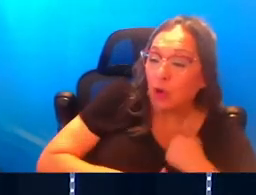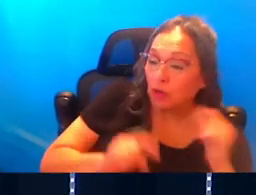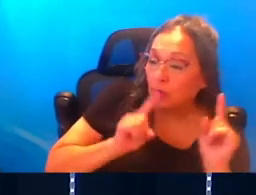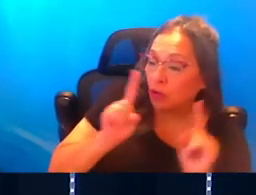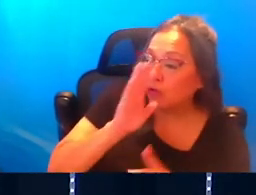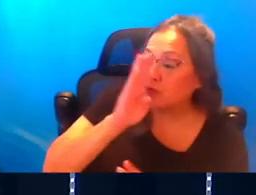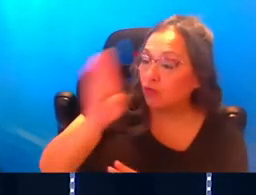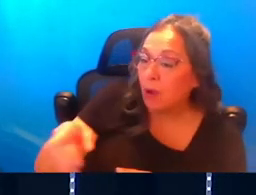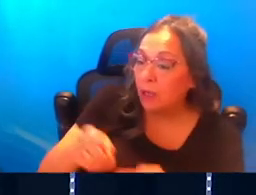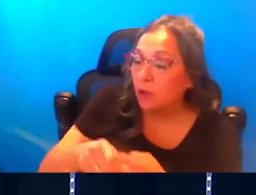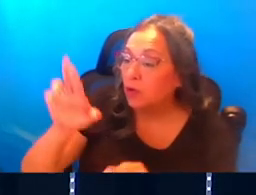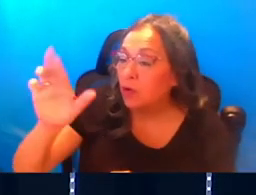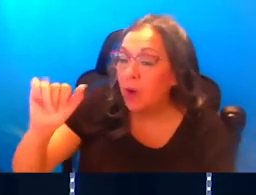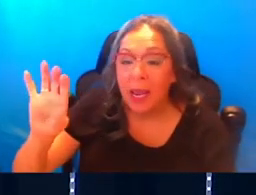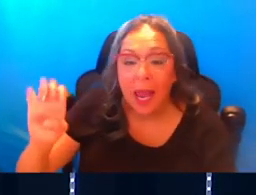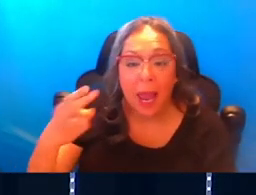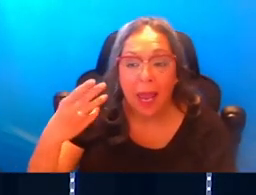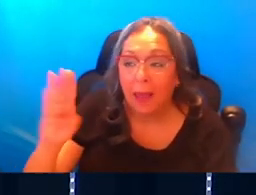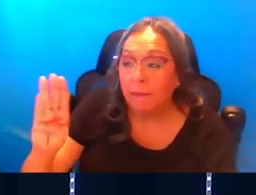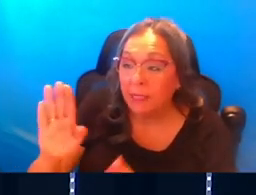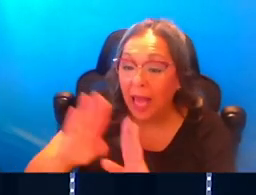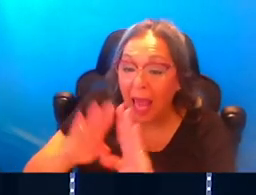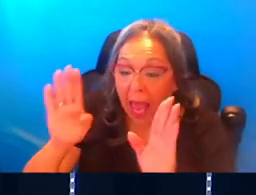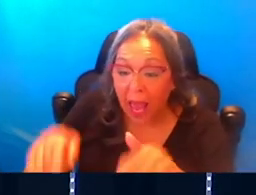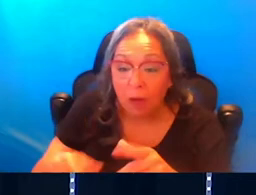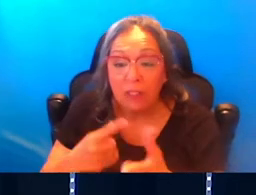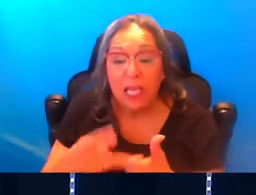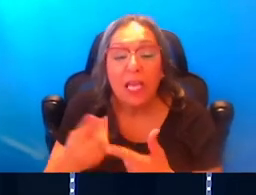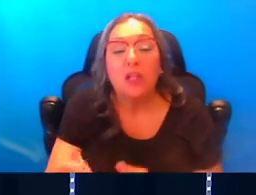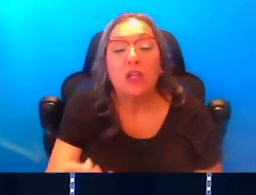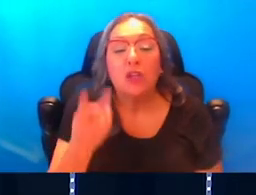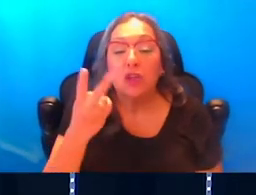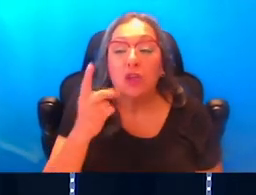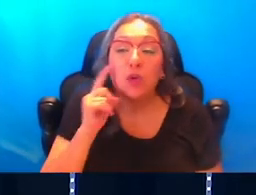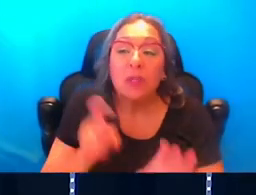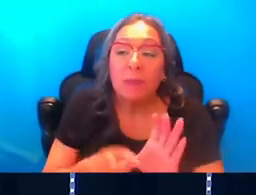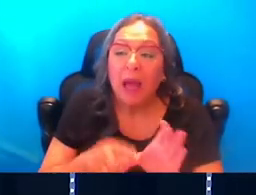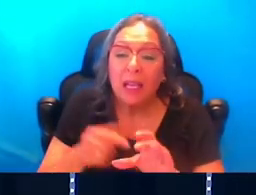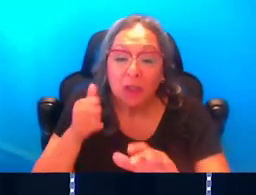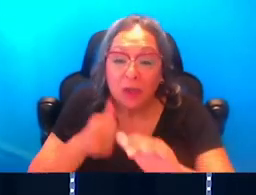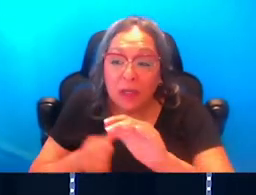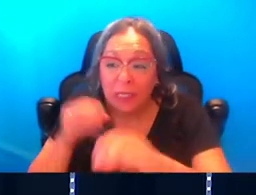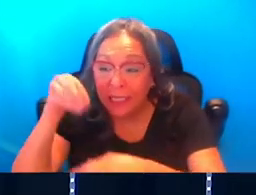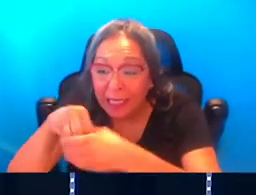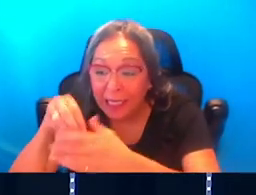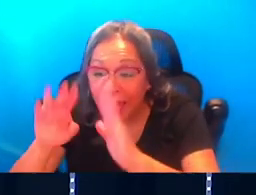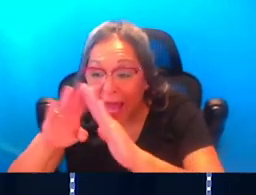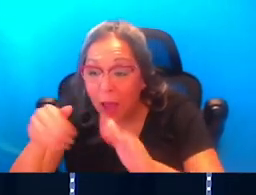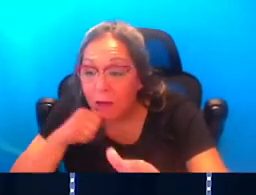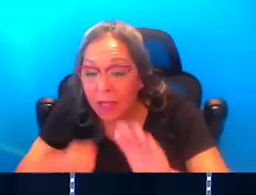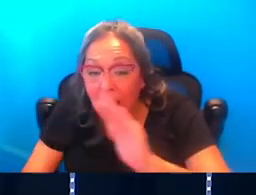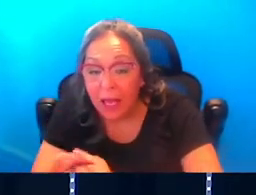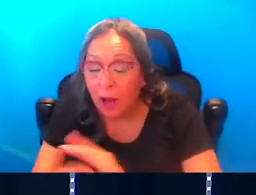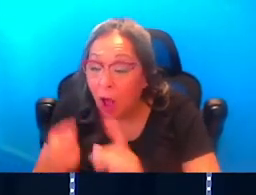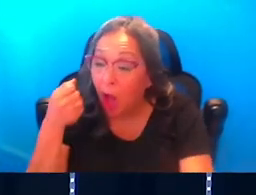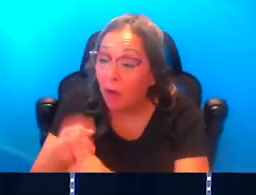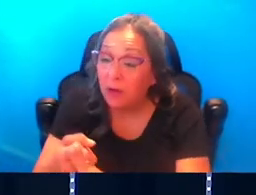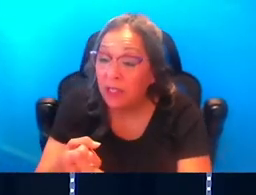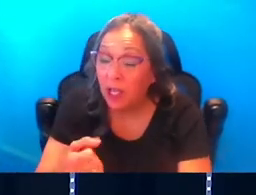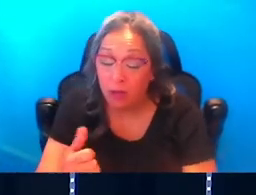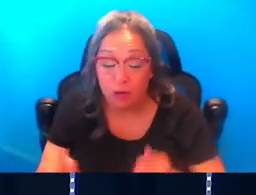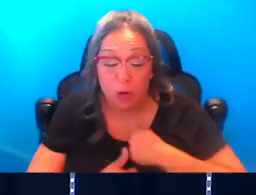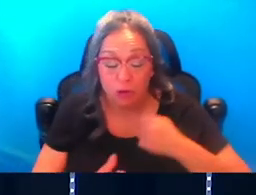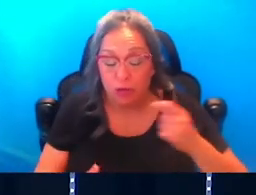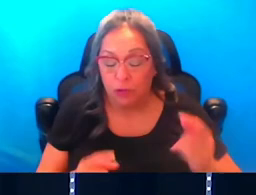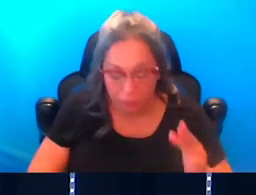her front door is open, right? And the two spies are inside somewhere. And all of a sudden, the soldiers are there, and she's faced with a